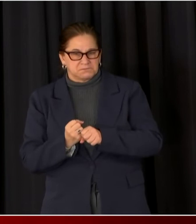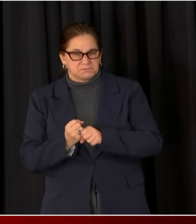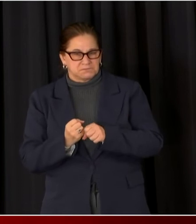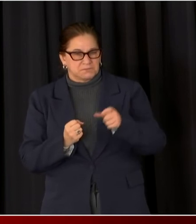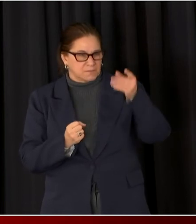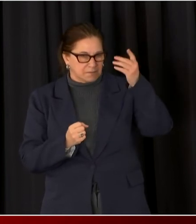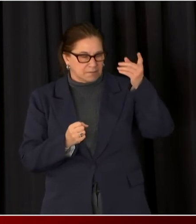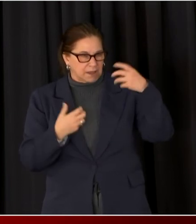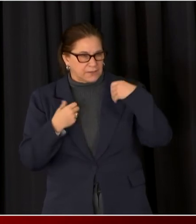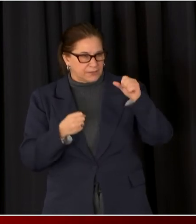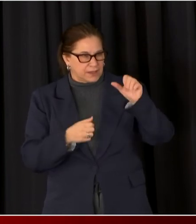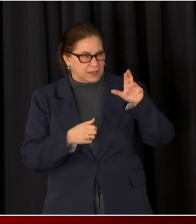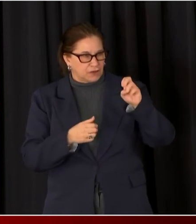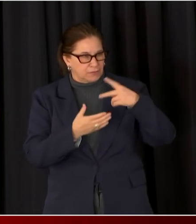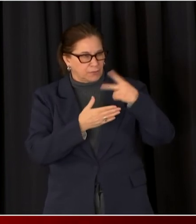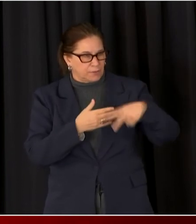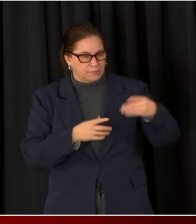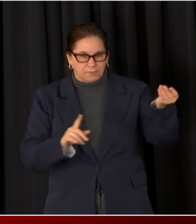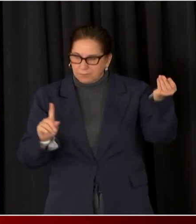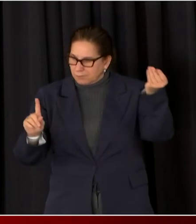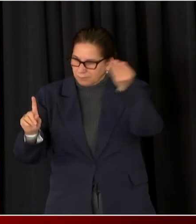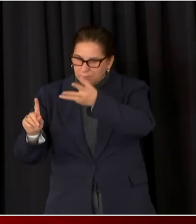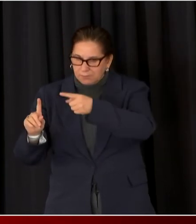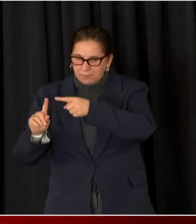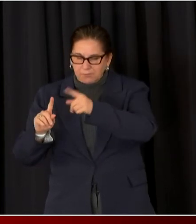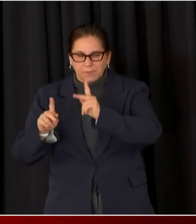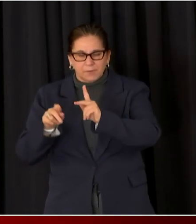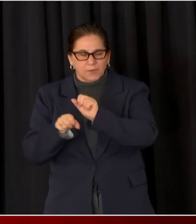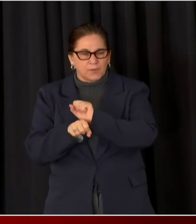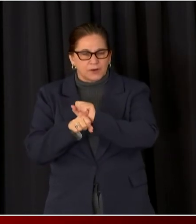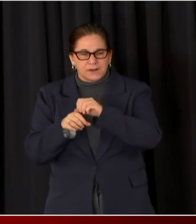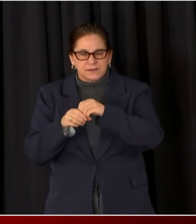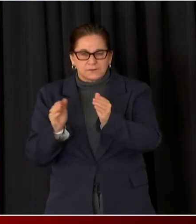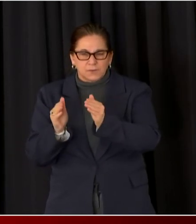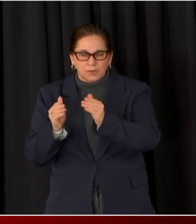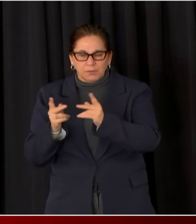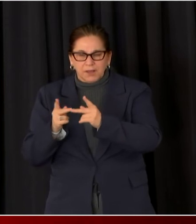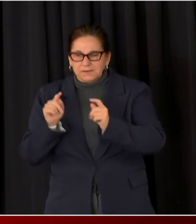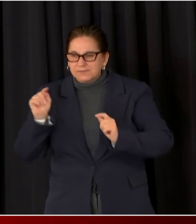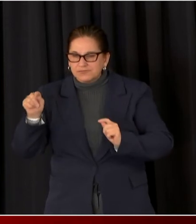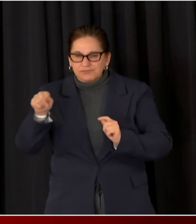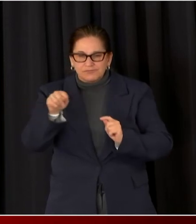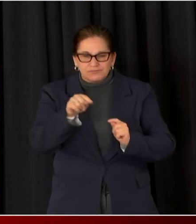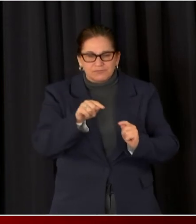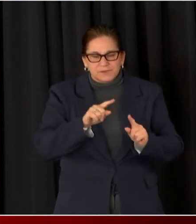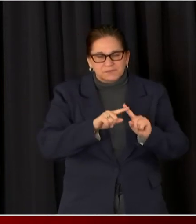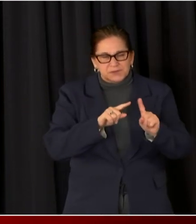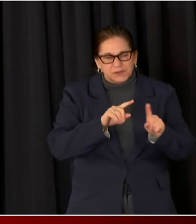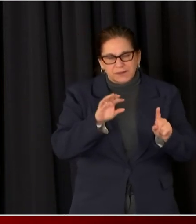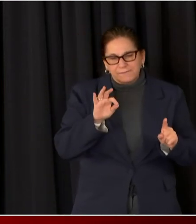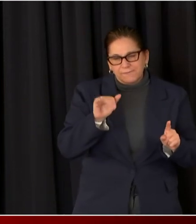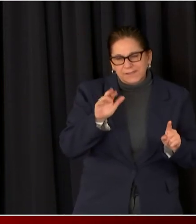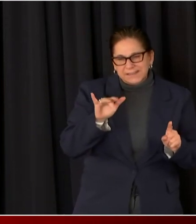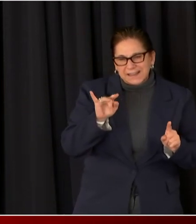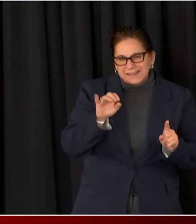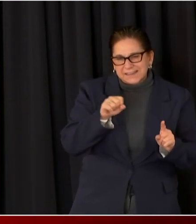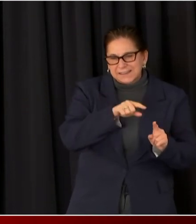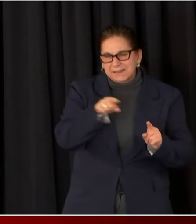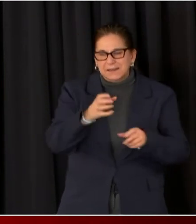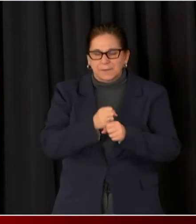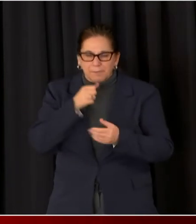retail pharmacies, and they will have access to a technology solution that allows them, once they receive notification that